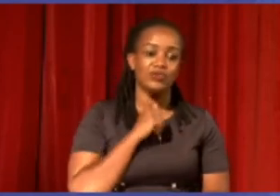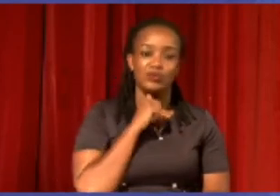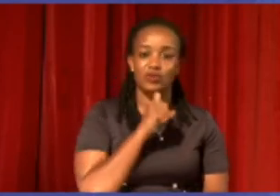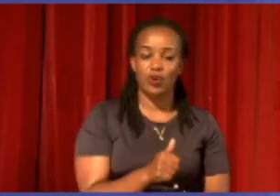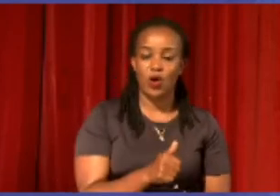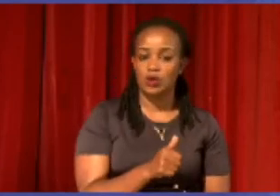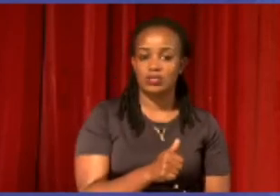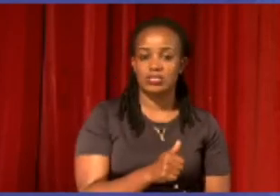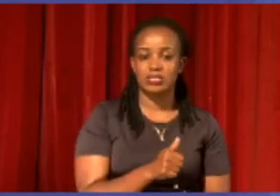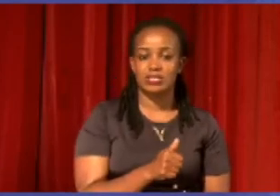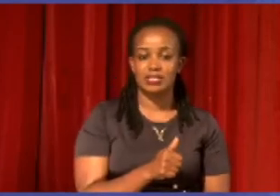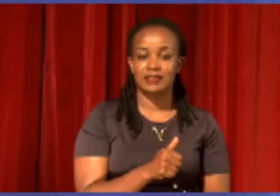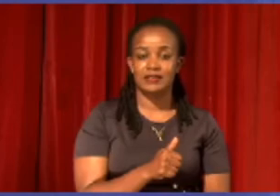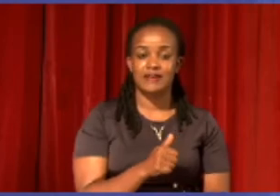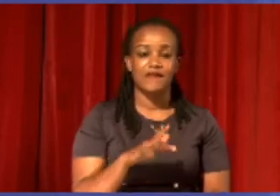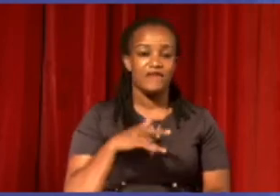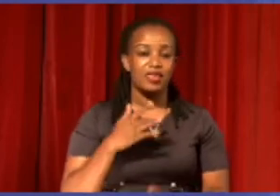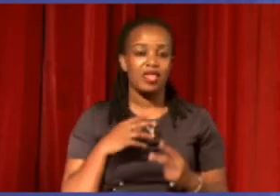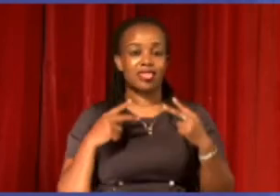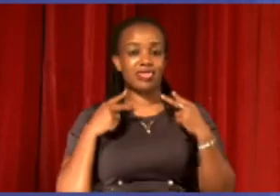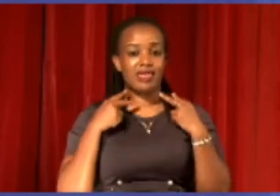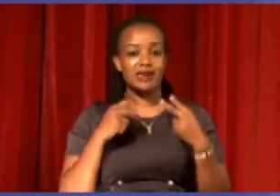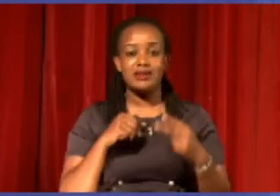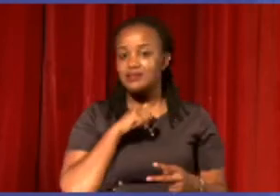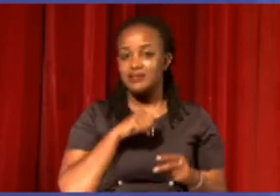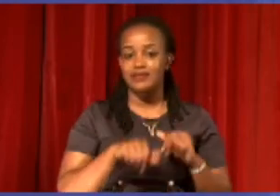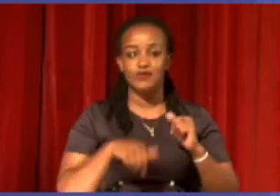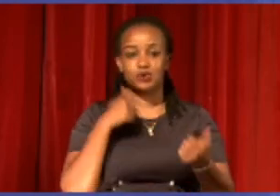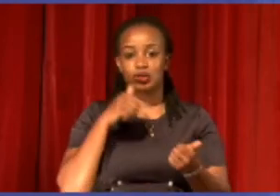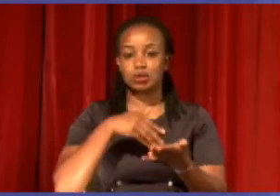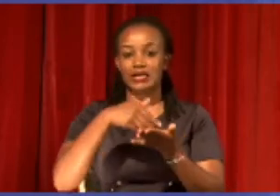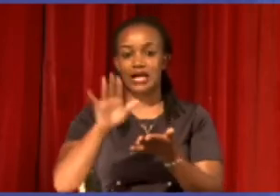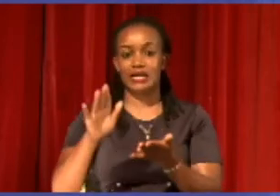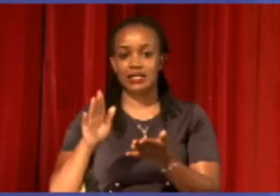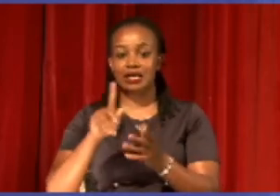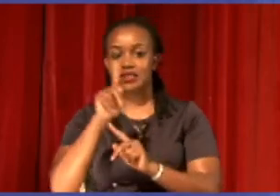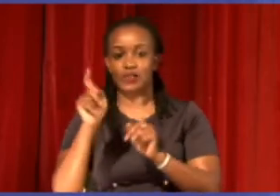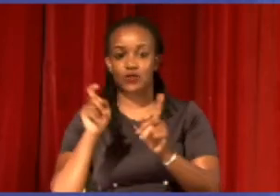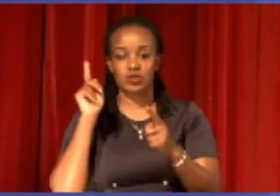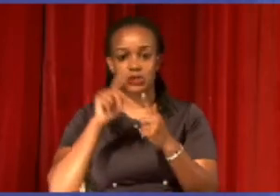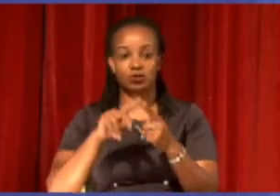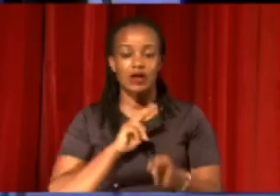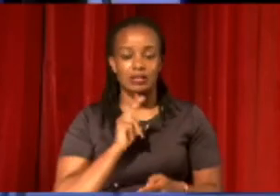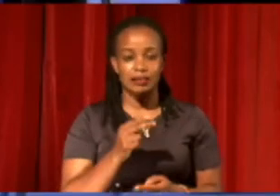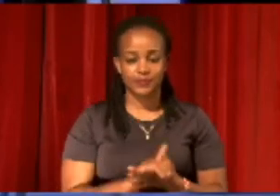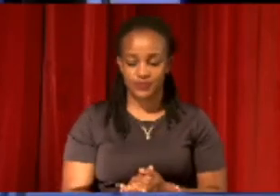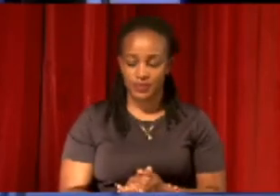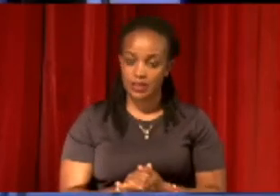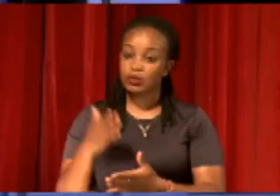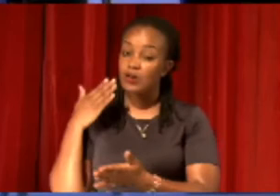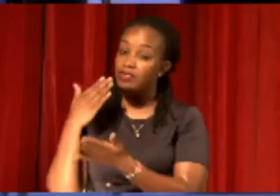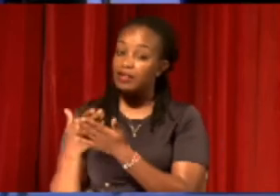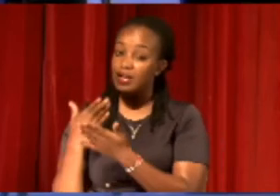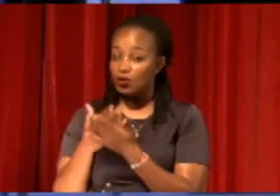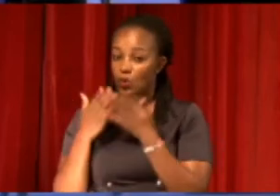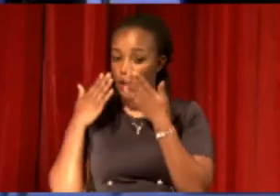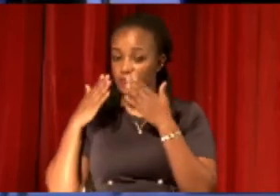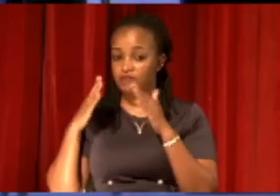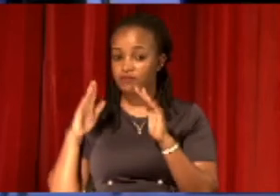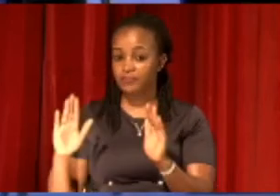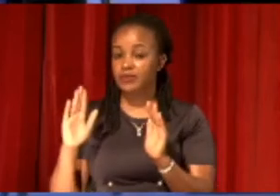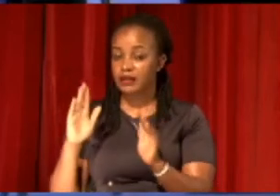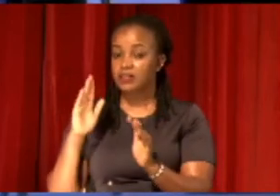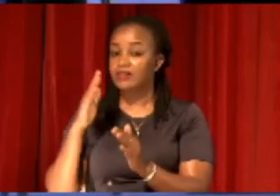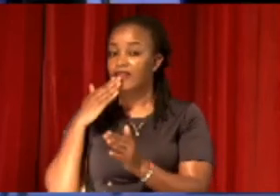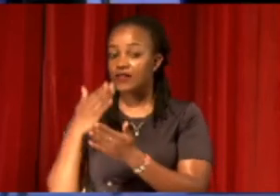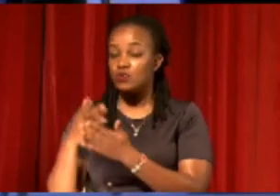kind of requests as well, so that we are able to reach as many people as possible. Thank you very much. All right, that's our time. Thank you very much, Dr.